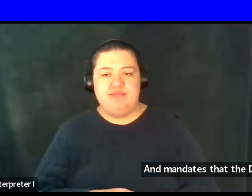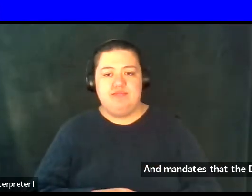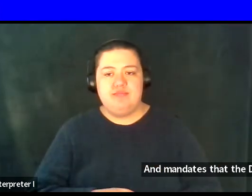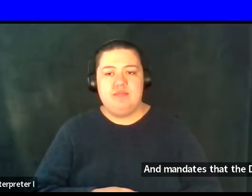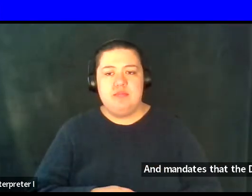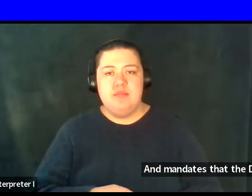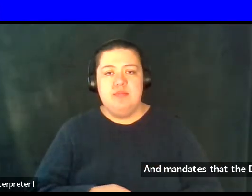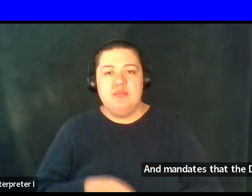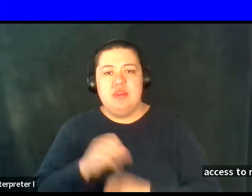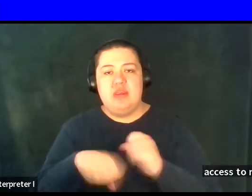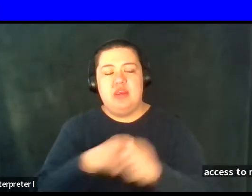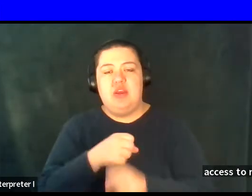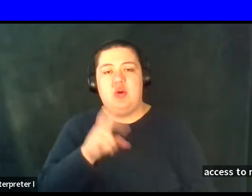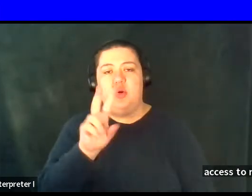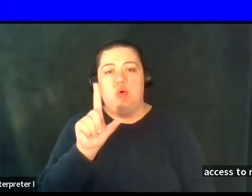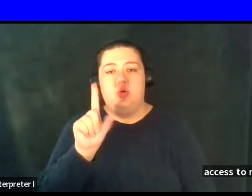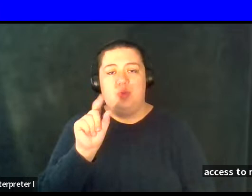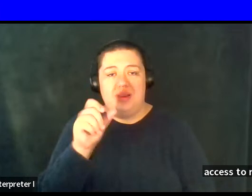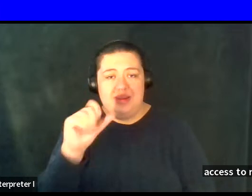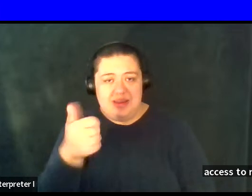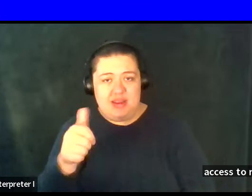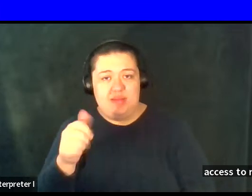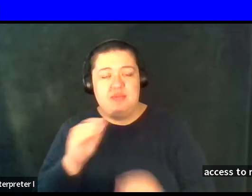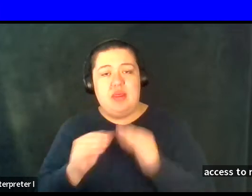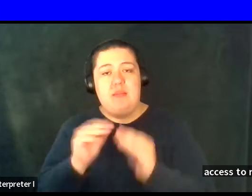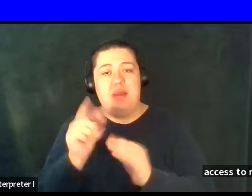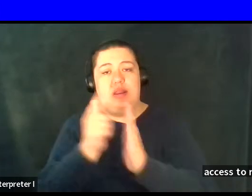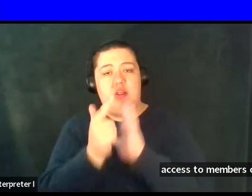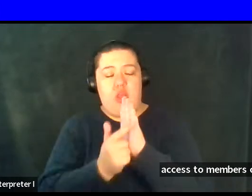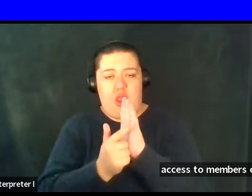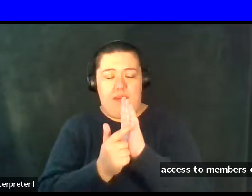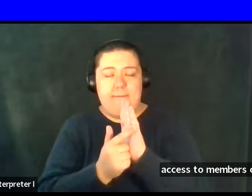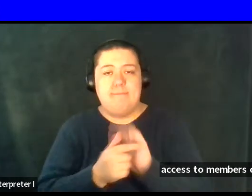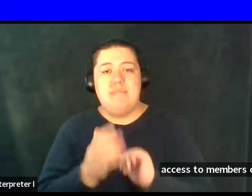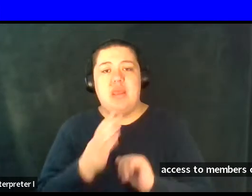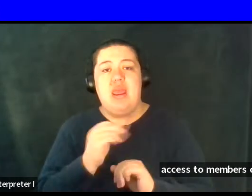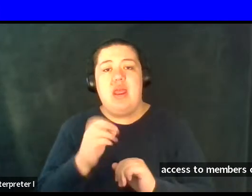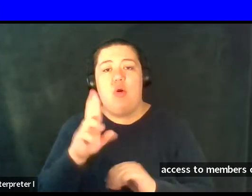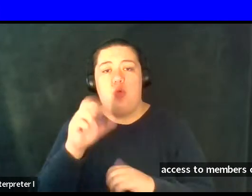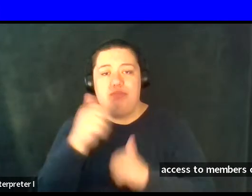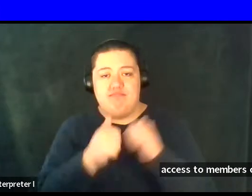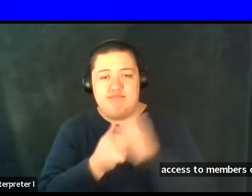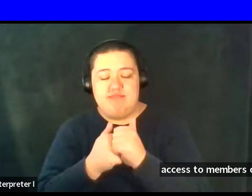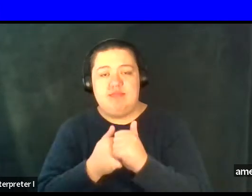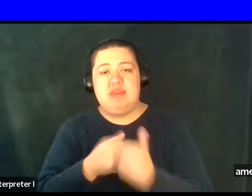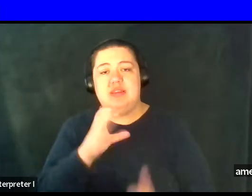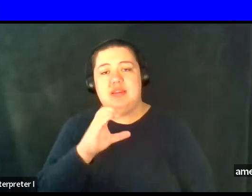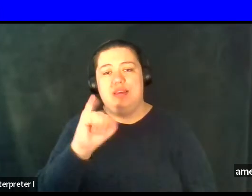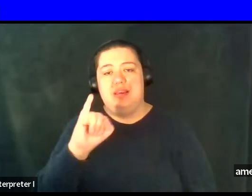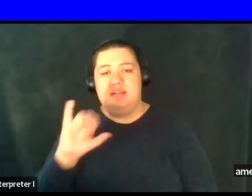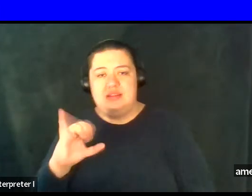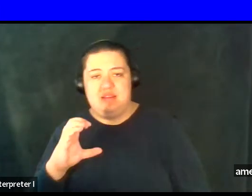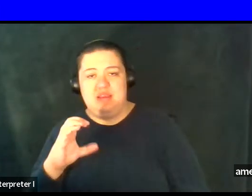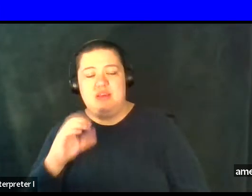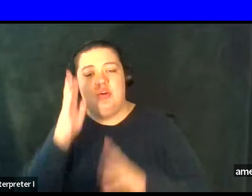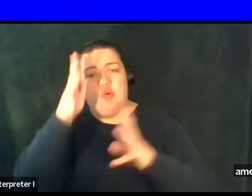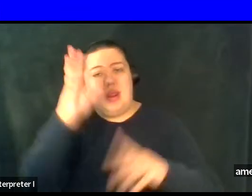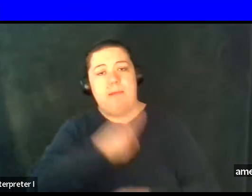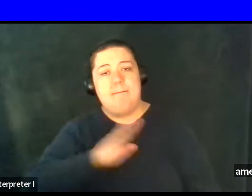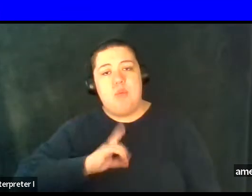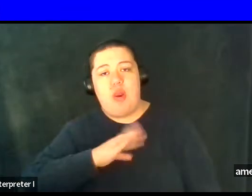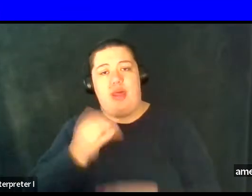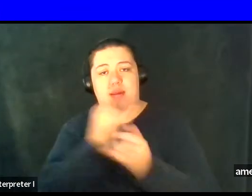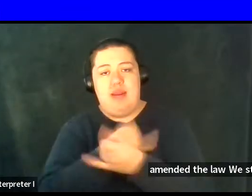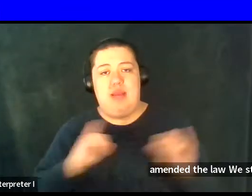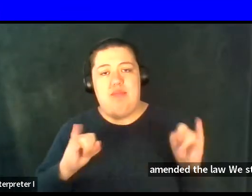In 2010, the council amended the law and restructured the CIC by creating the board and an independent